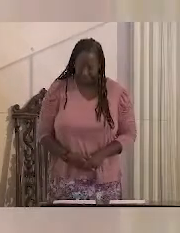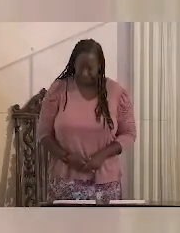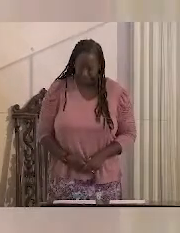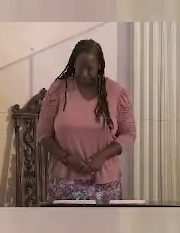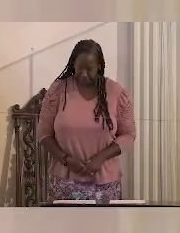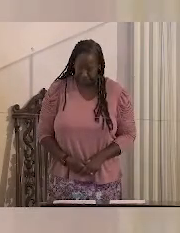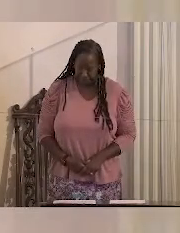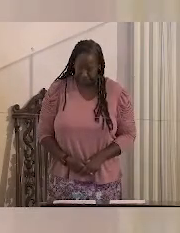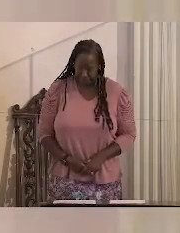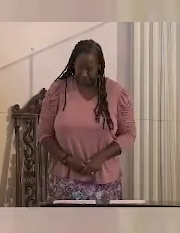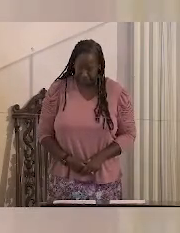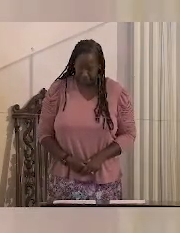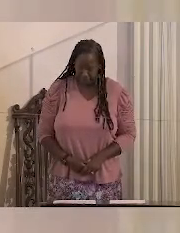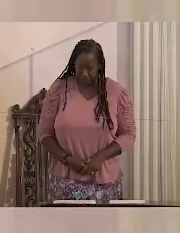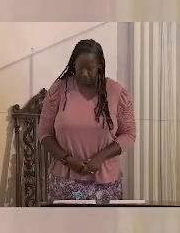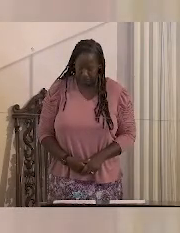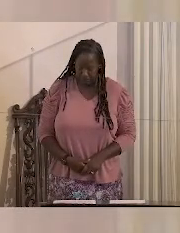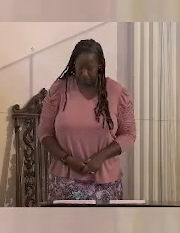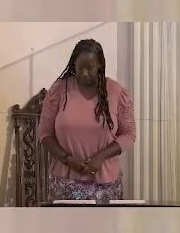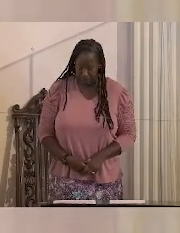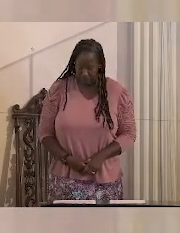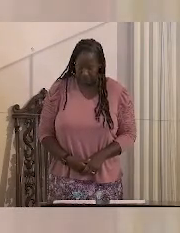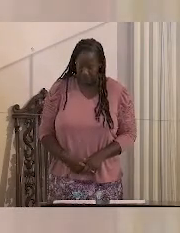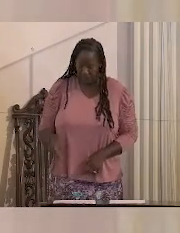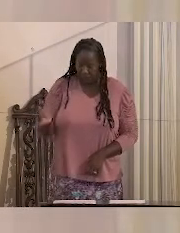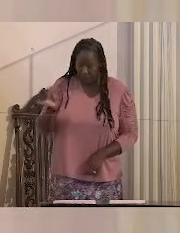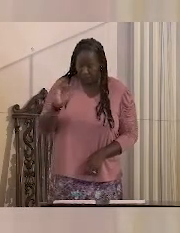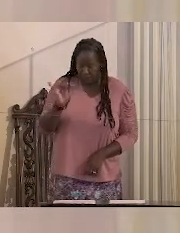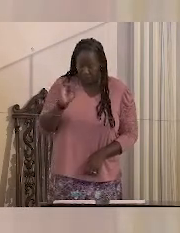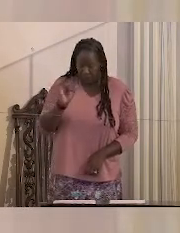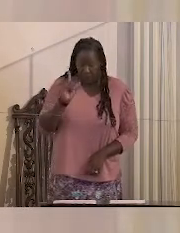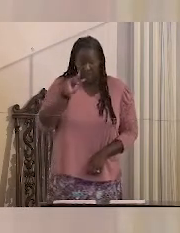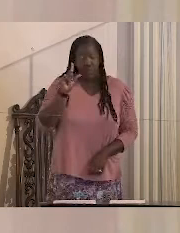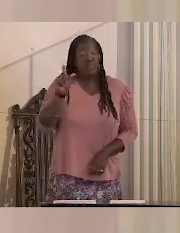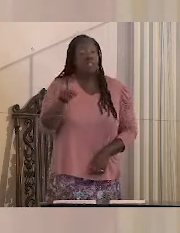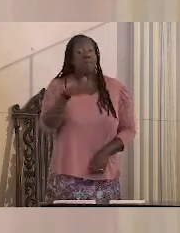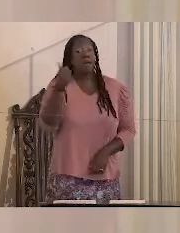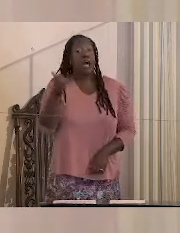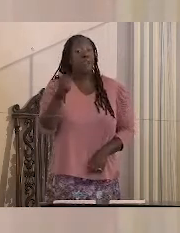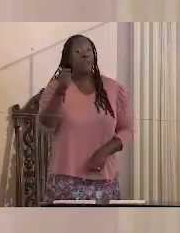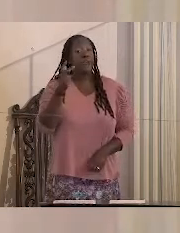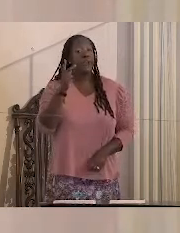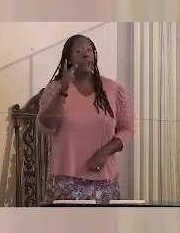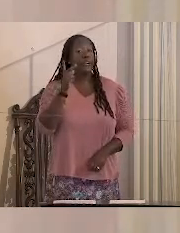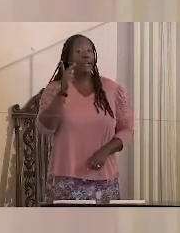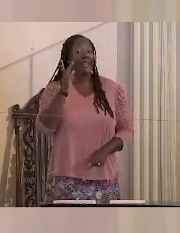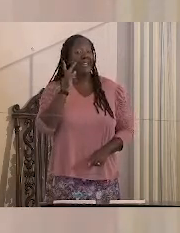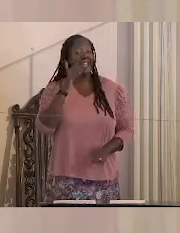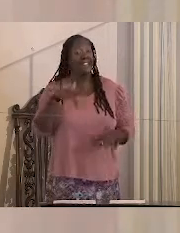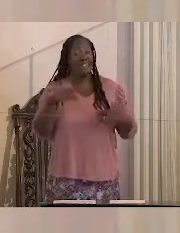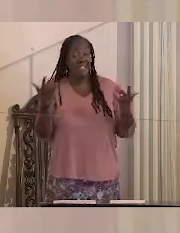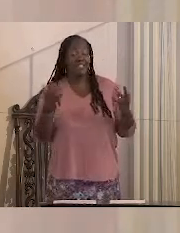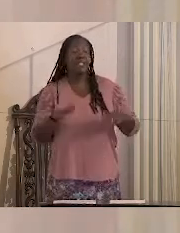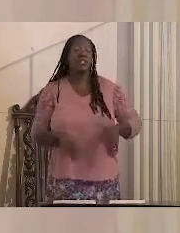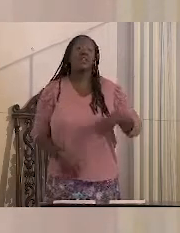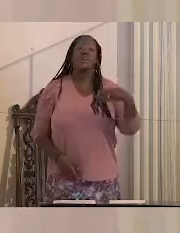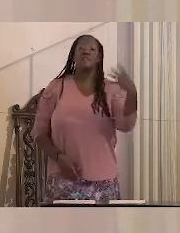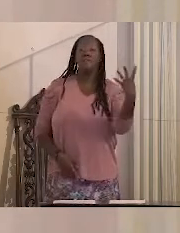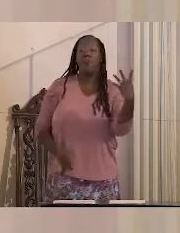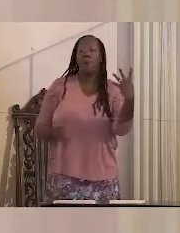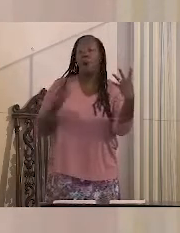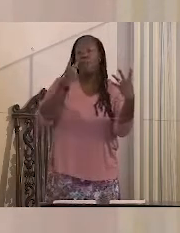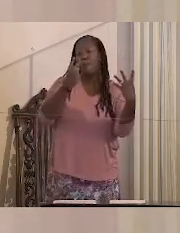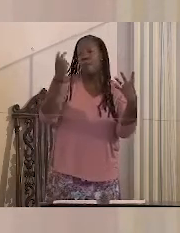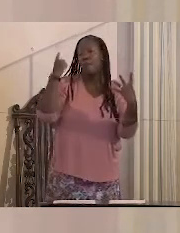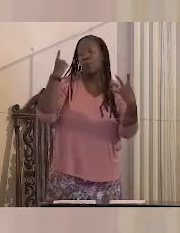Likewise, there are some events and particularly four memorial services that are held in the month of June